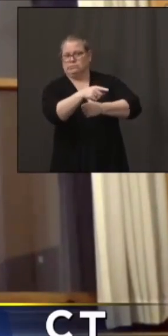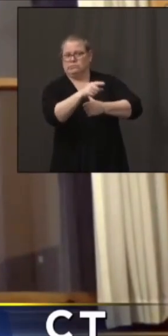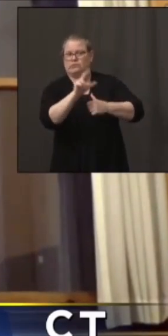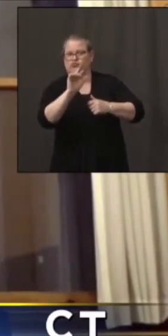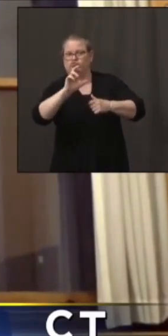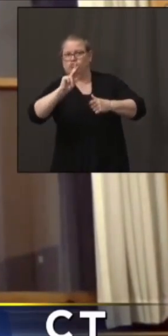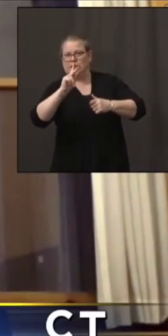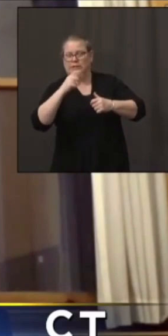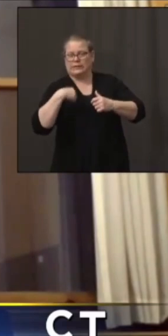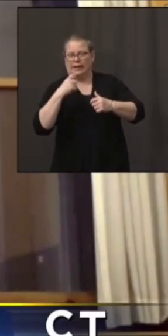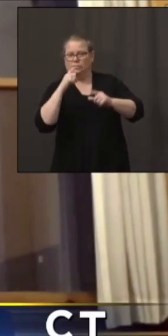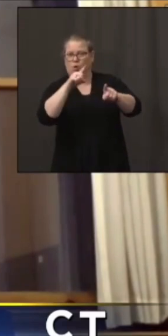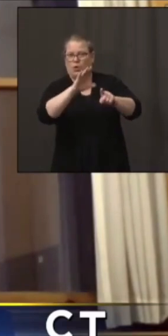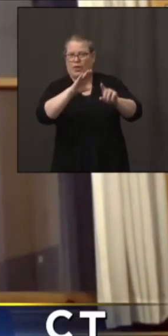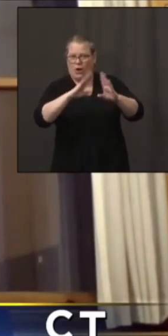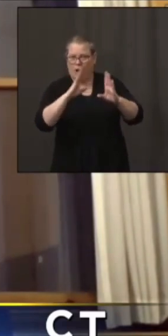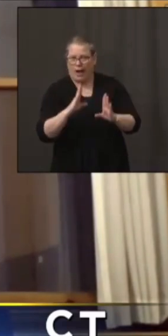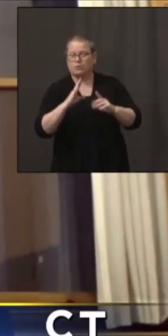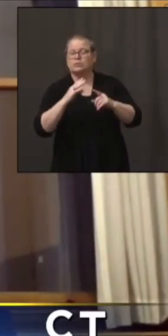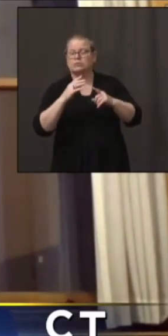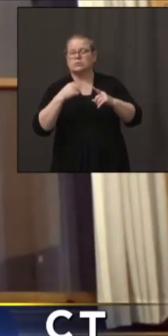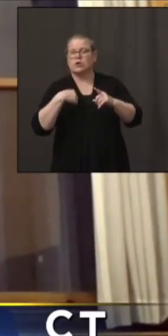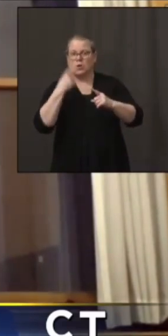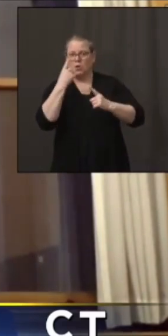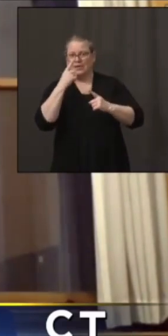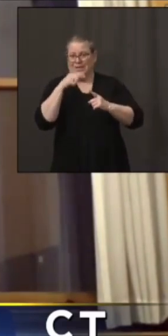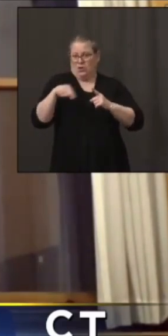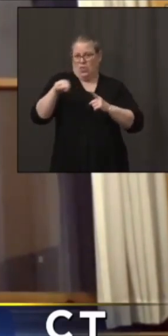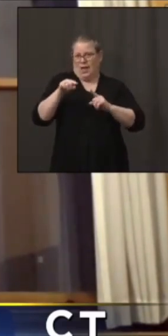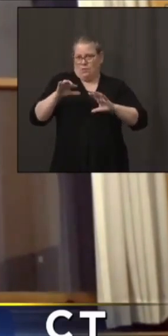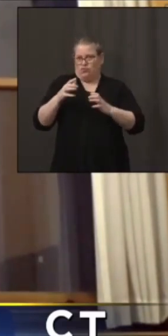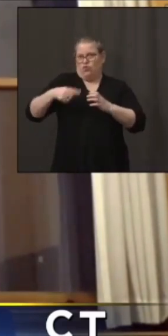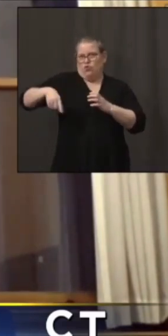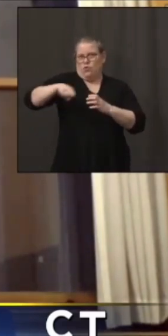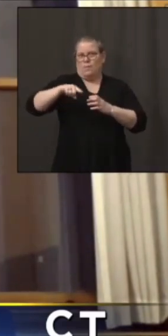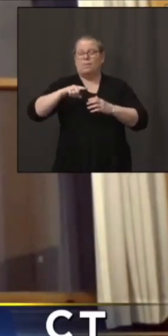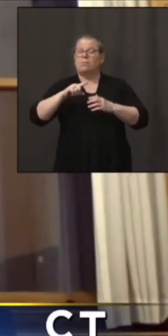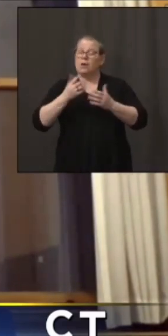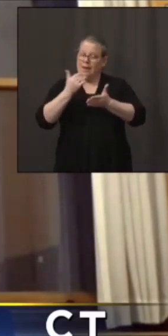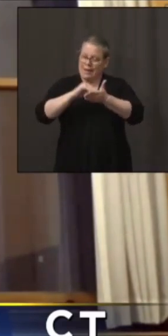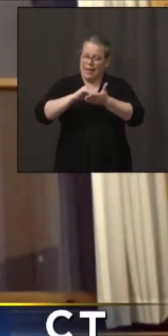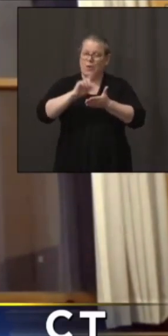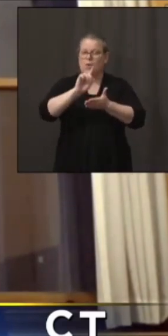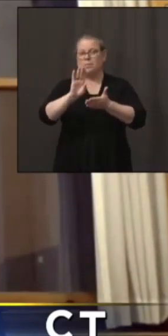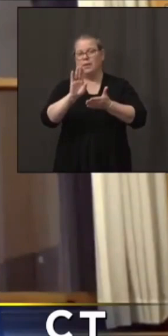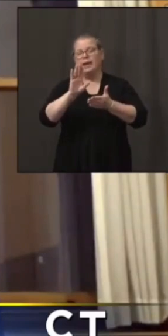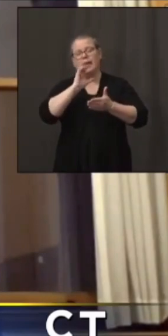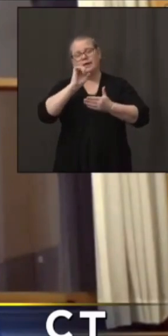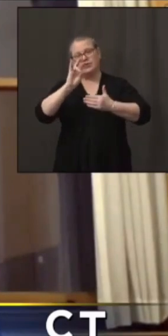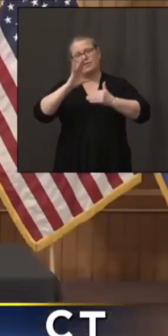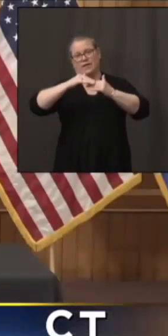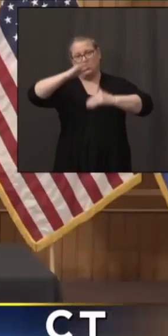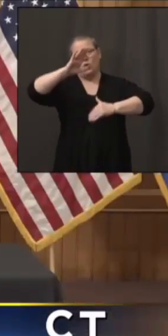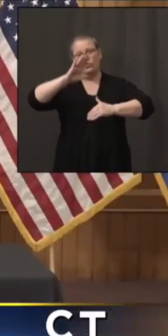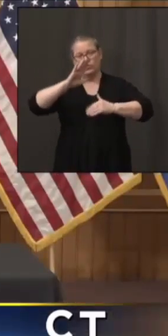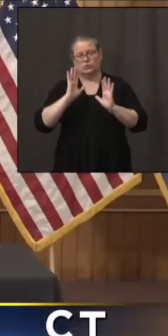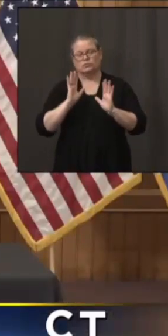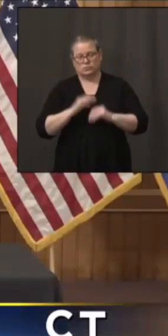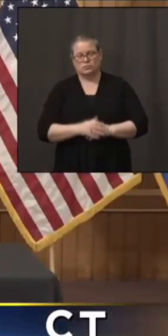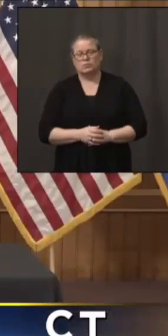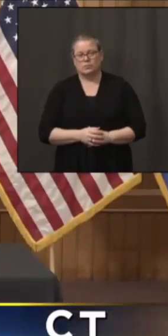now, this first start to phase 1B, really starting with everyone who's 75 or older. Okay,